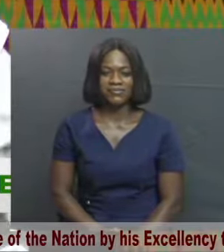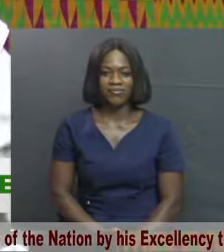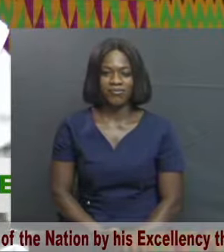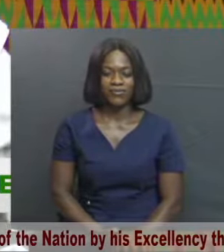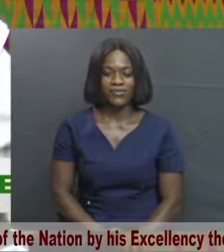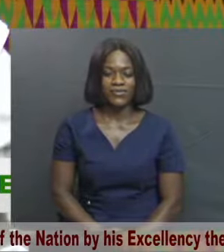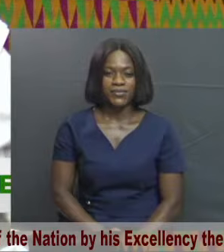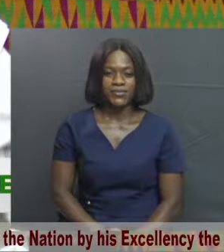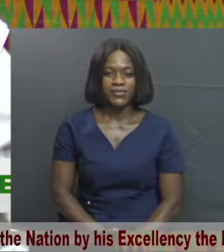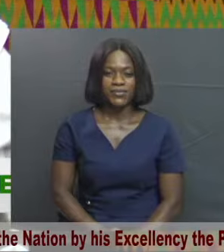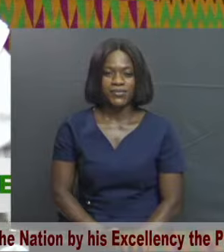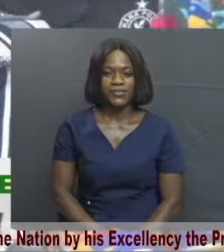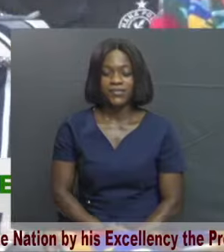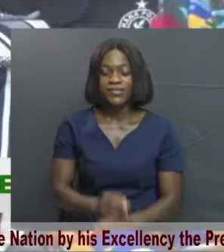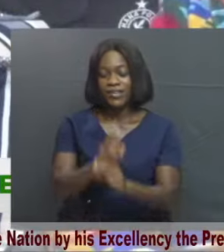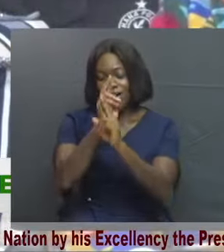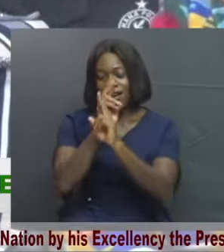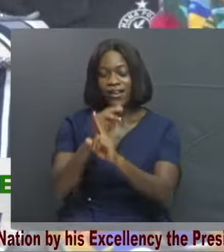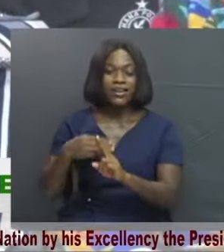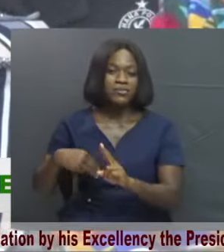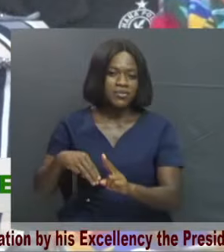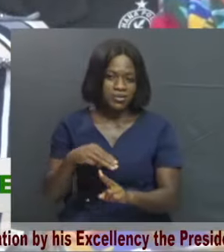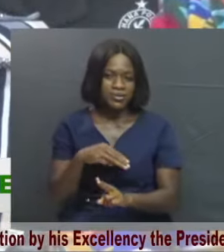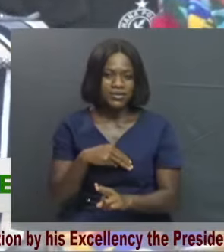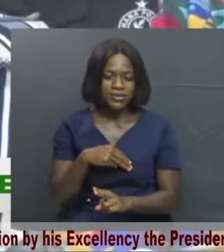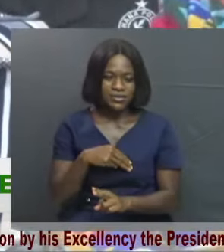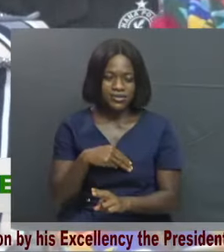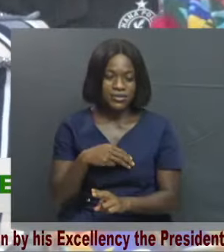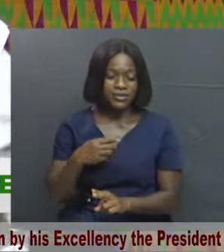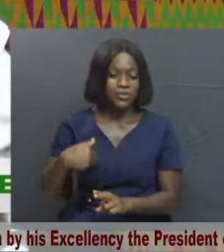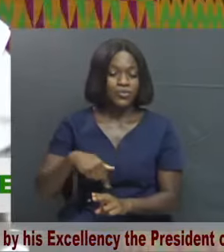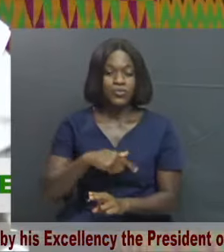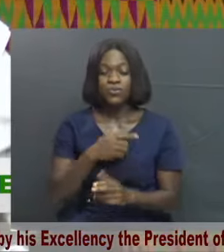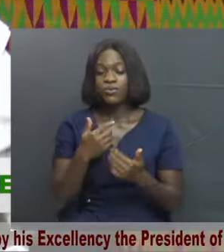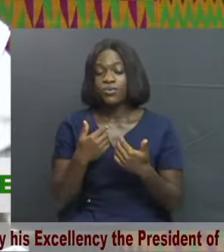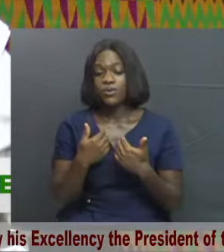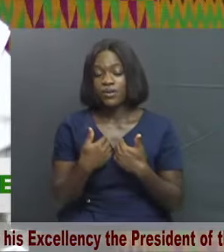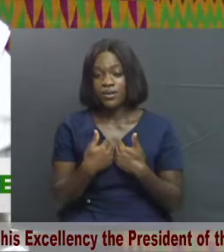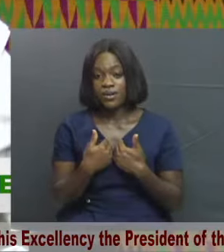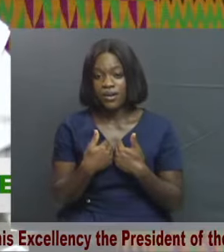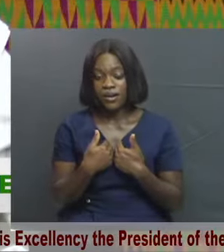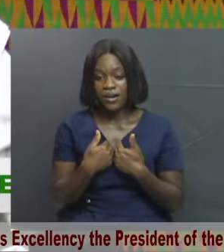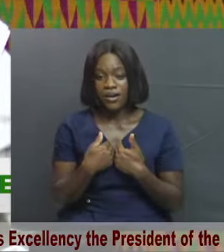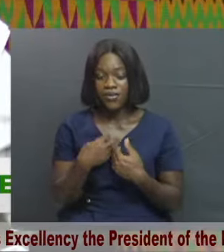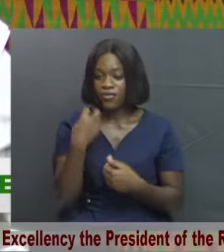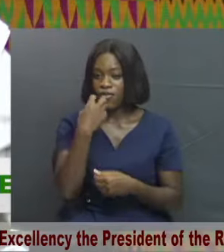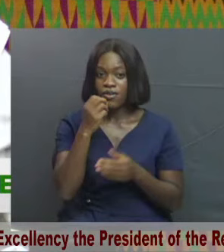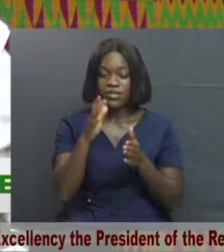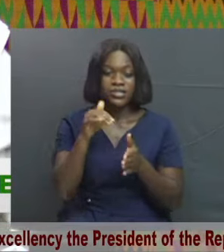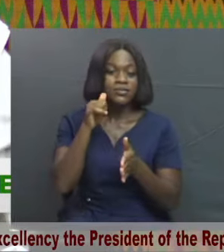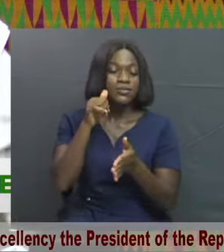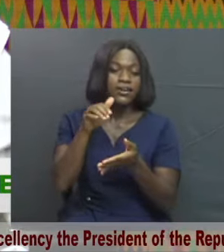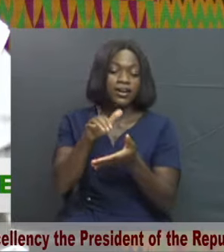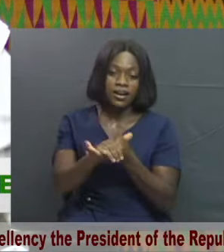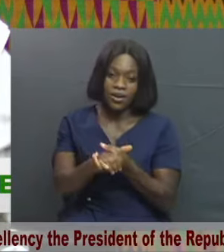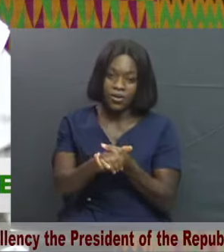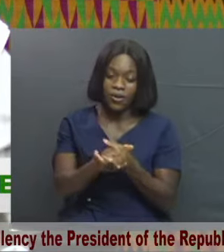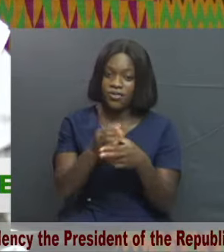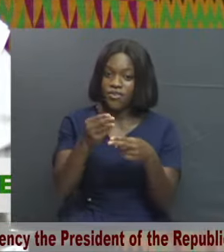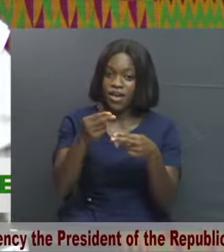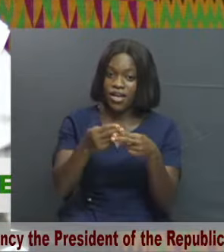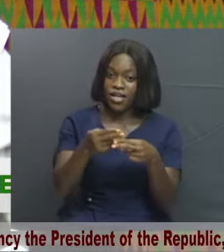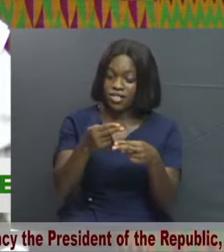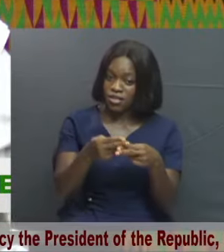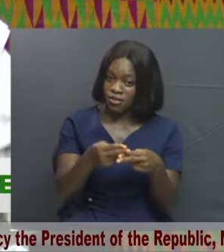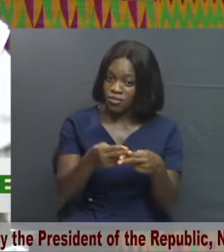Excellency honorable members we have the spouse of the speaker Her